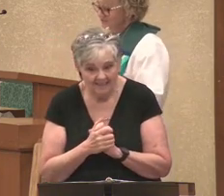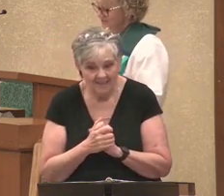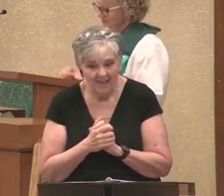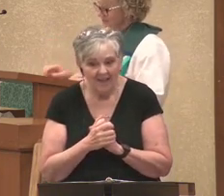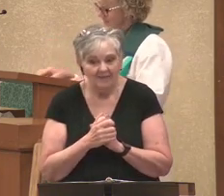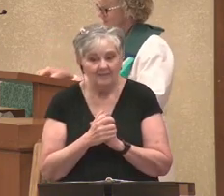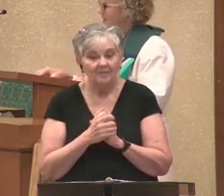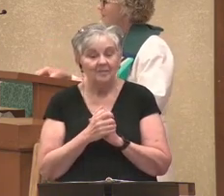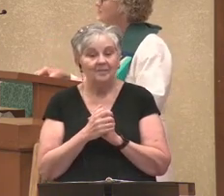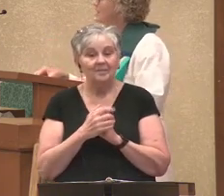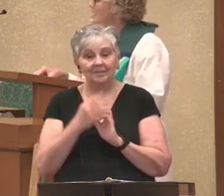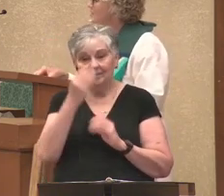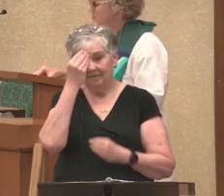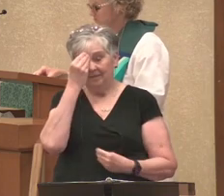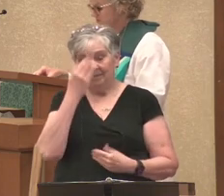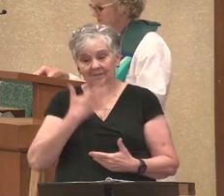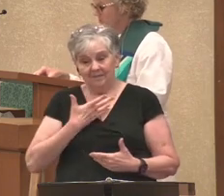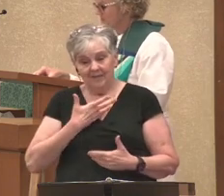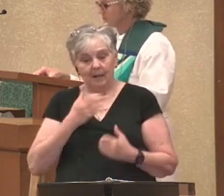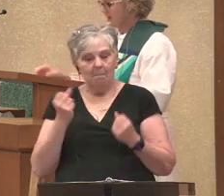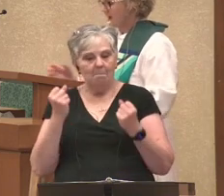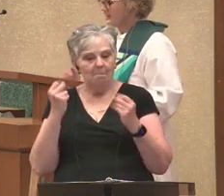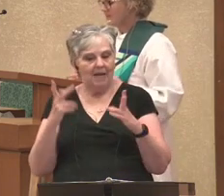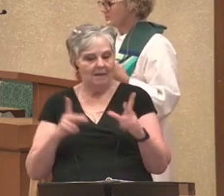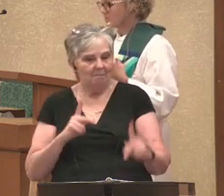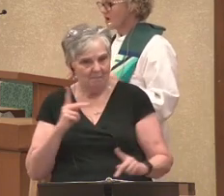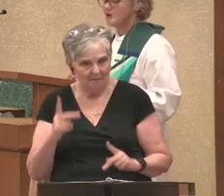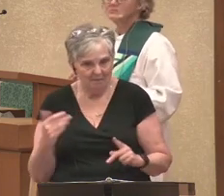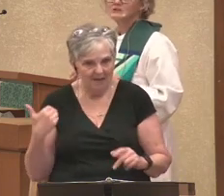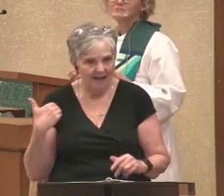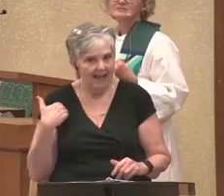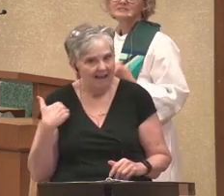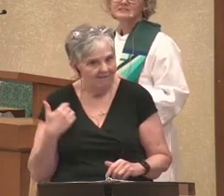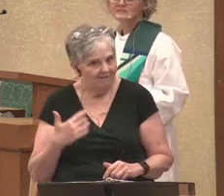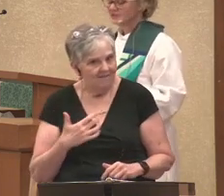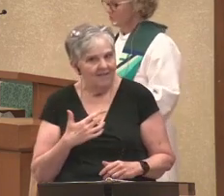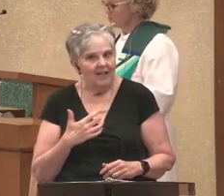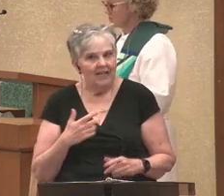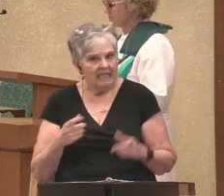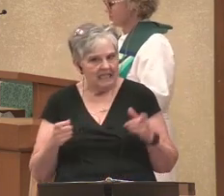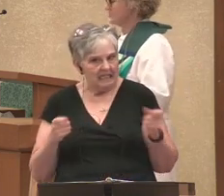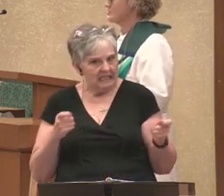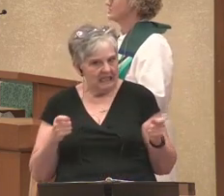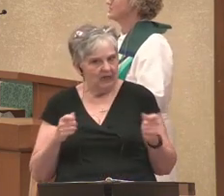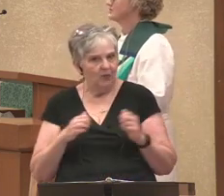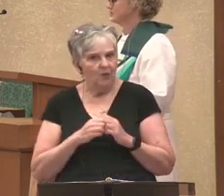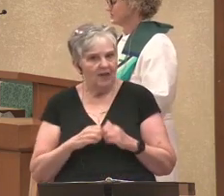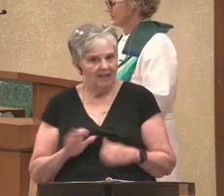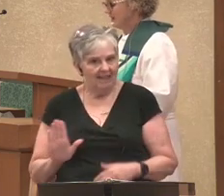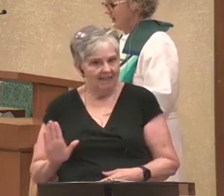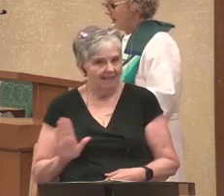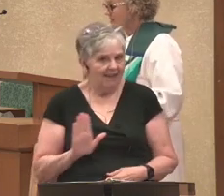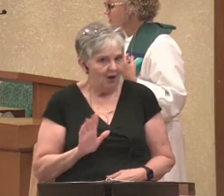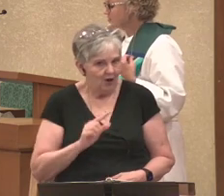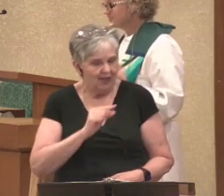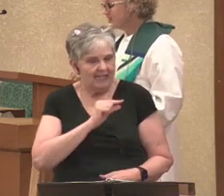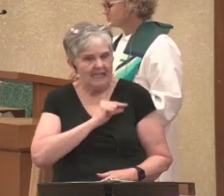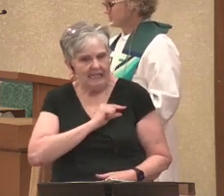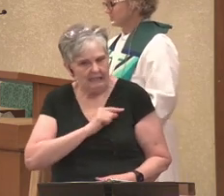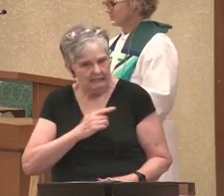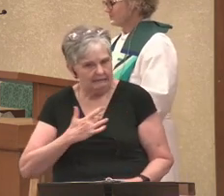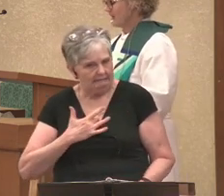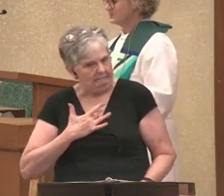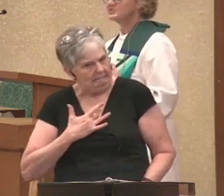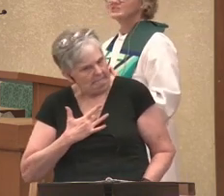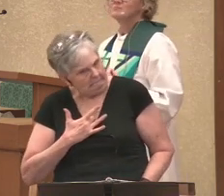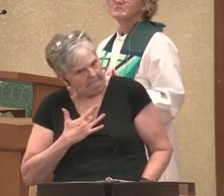This tells us that a lot of people must have a problem dealing with their guilt, and they are